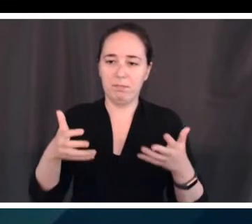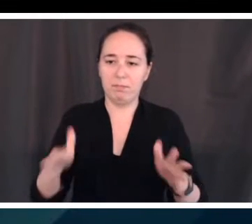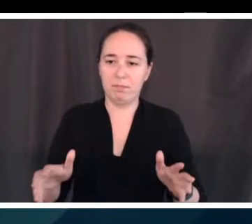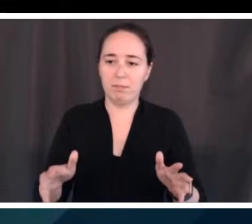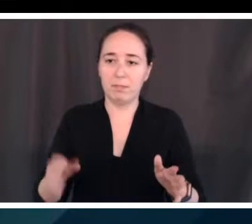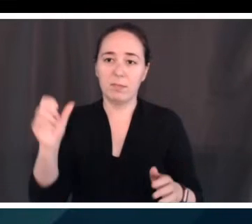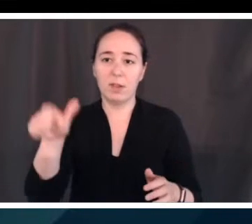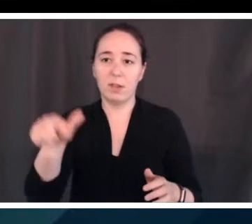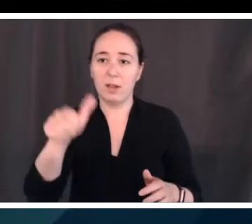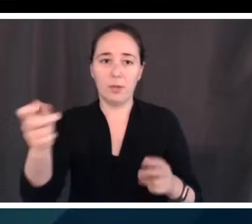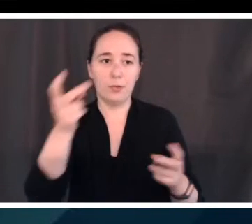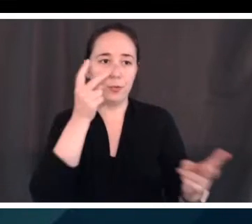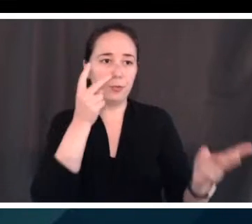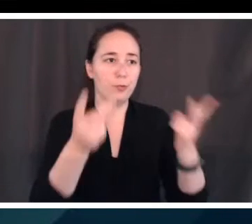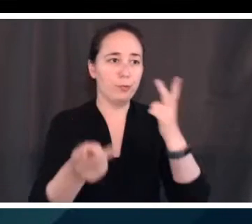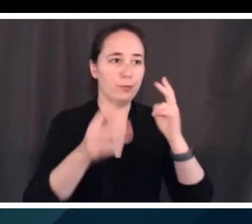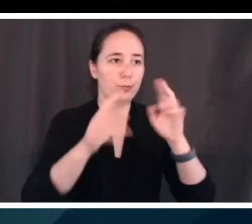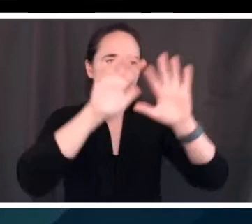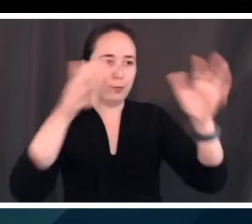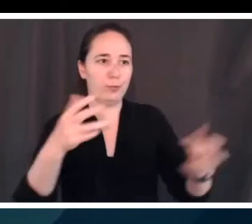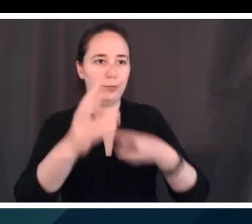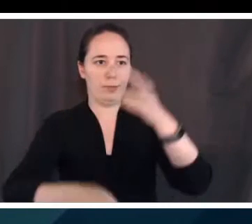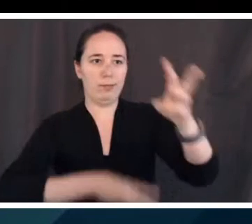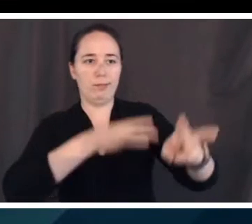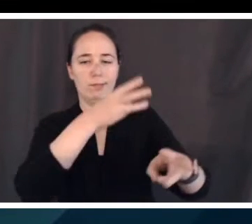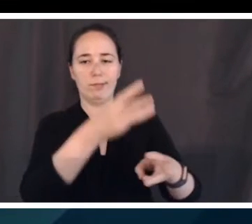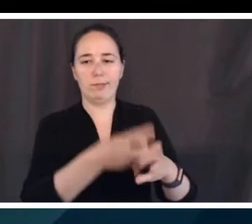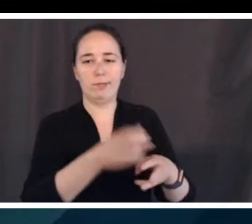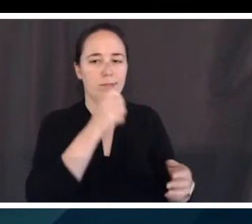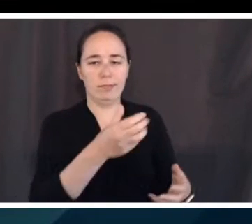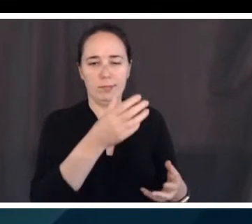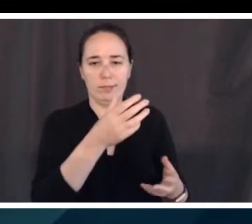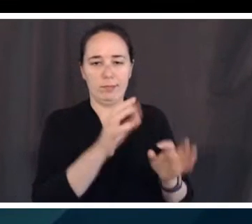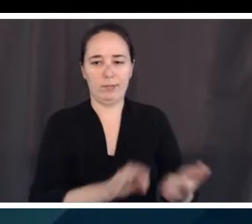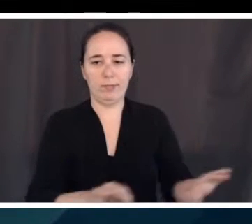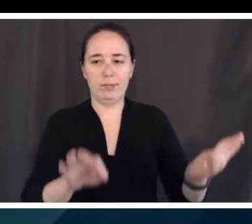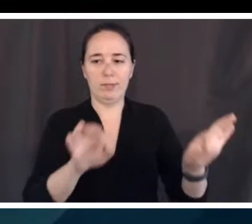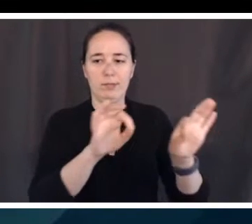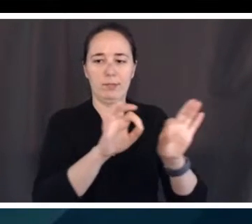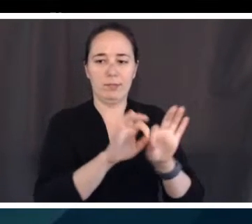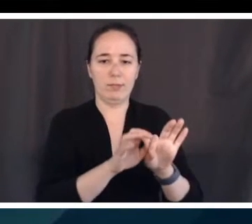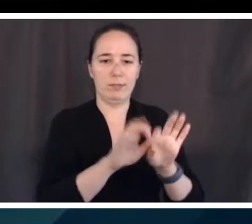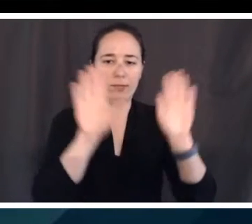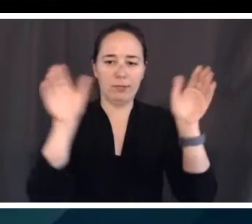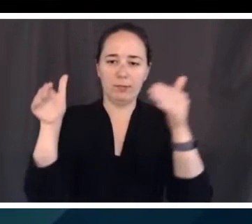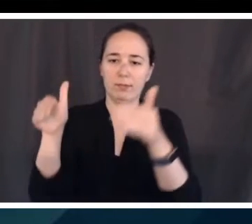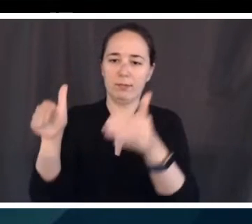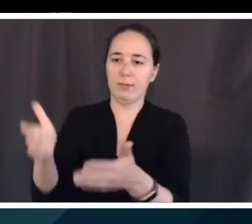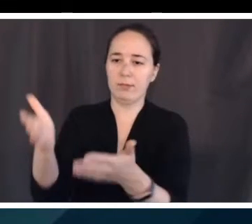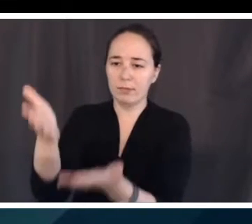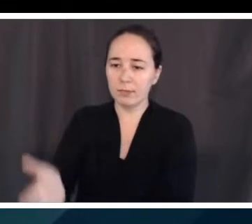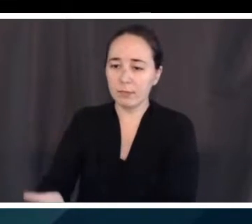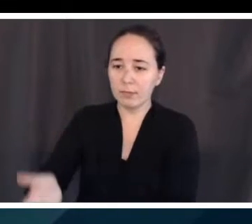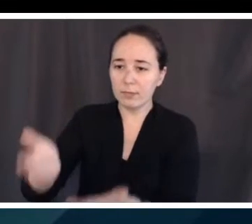no other vision that matters to me. I see